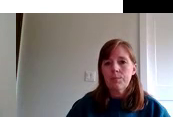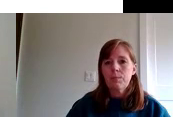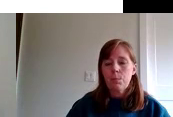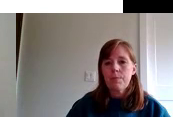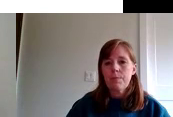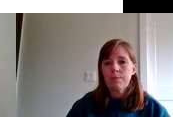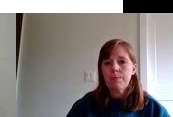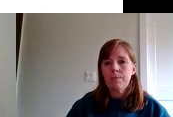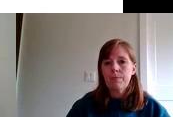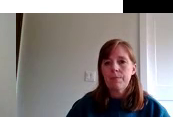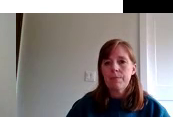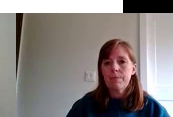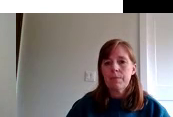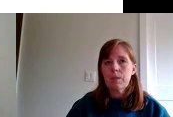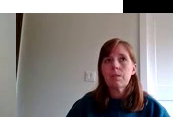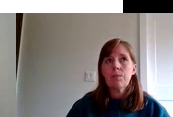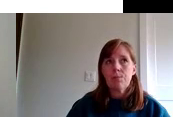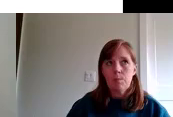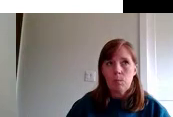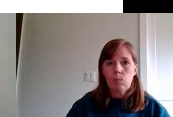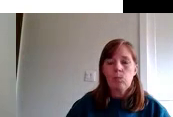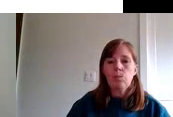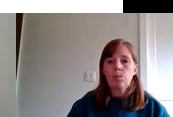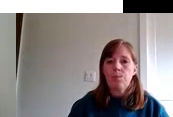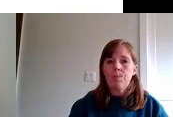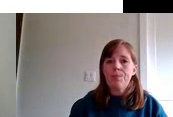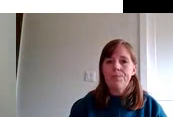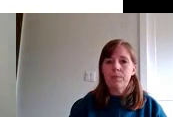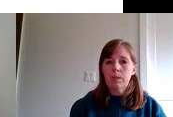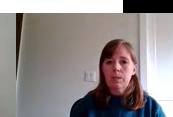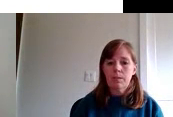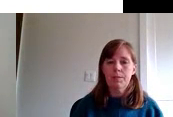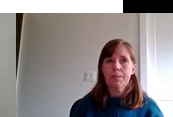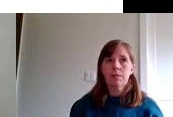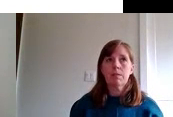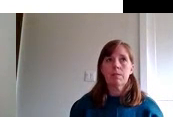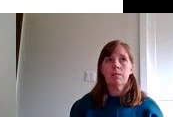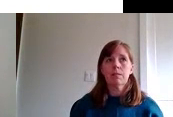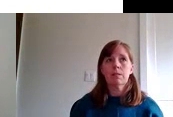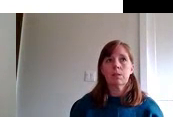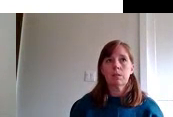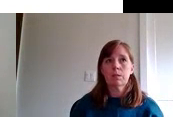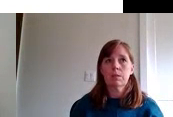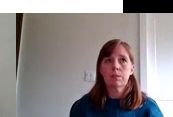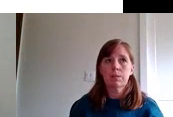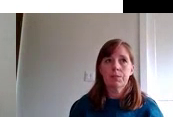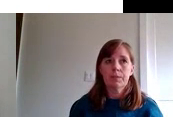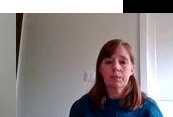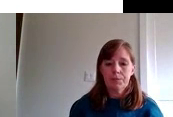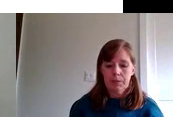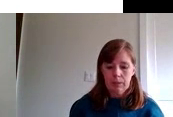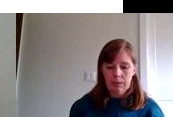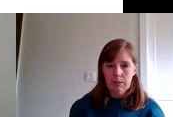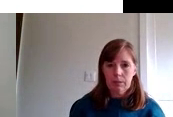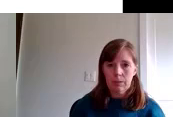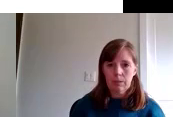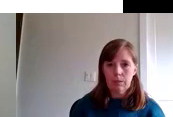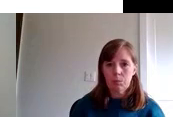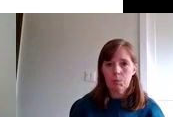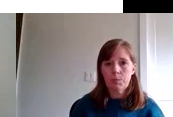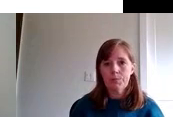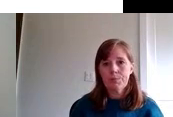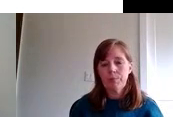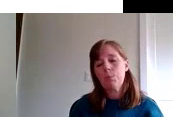to support. And when we're actually in school in the buildings, those are things that I really work on